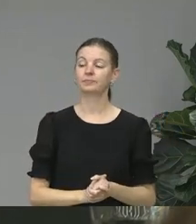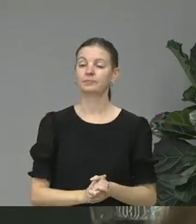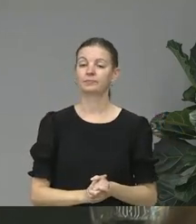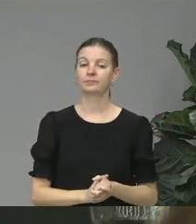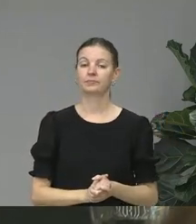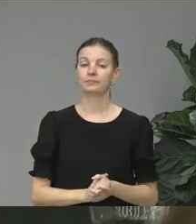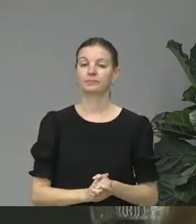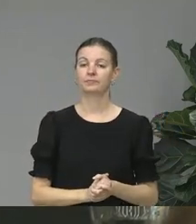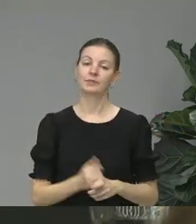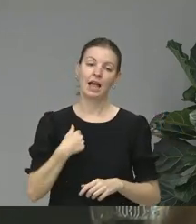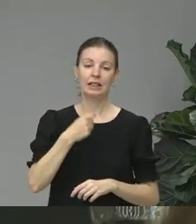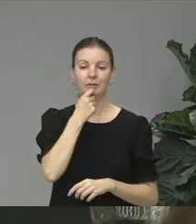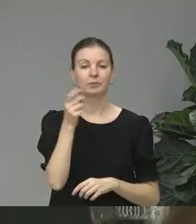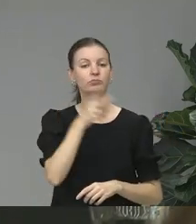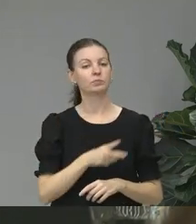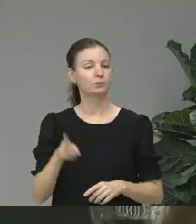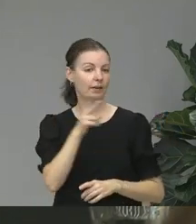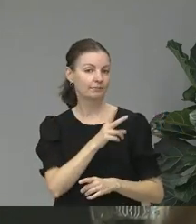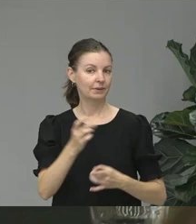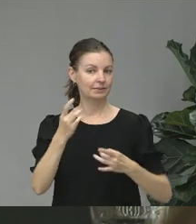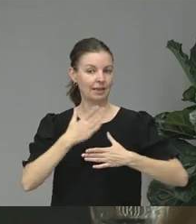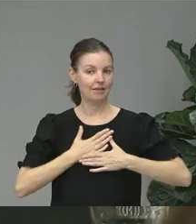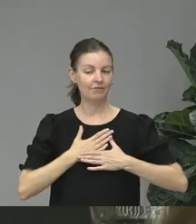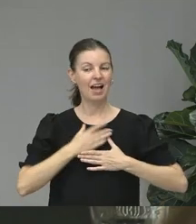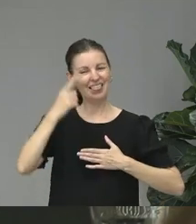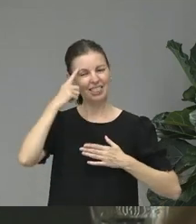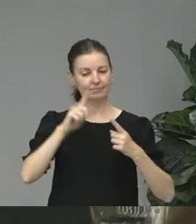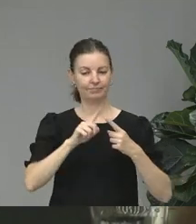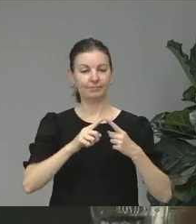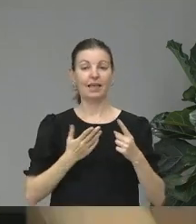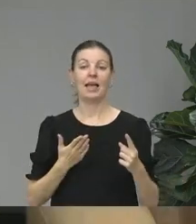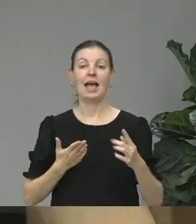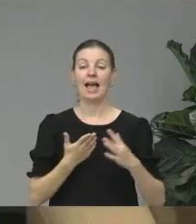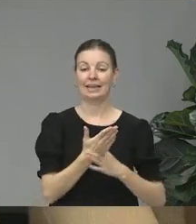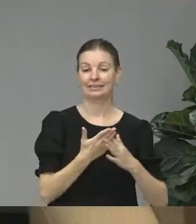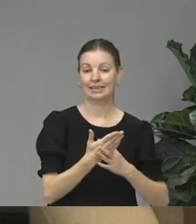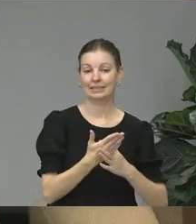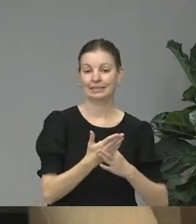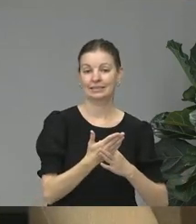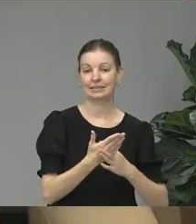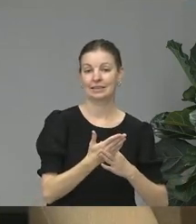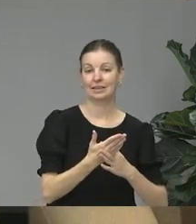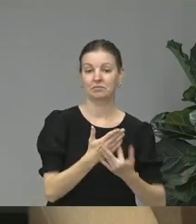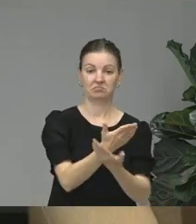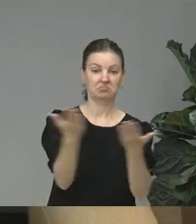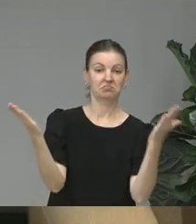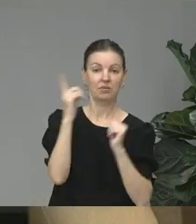I guess repeating myself, I think the access that people have when they feel that they're